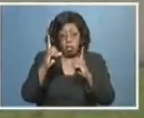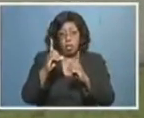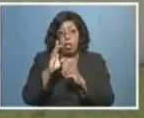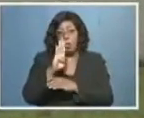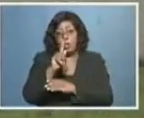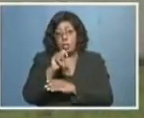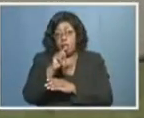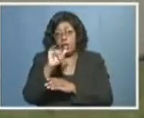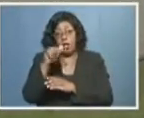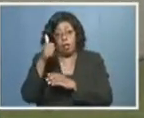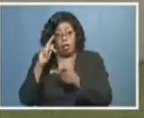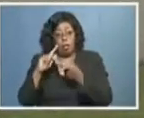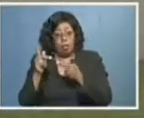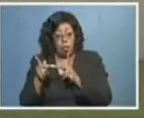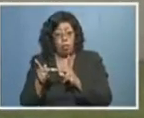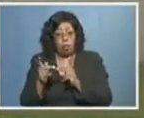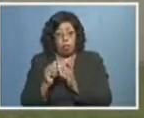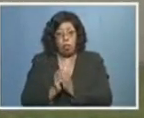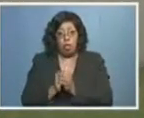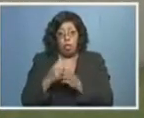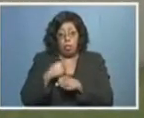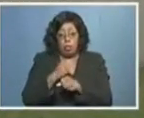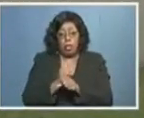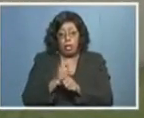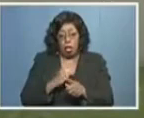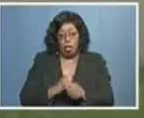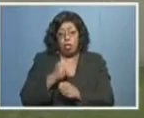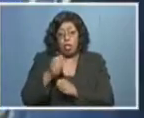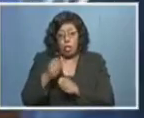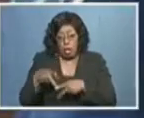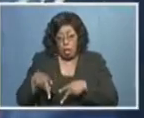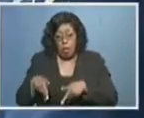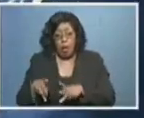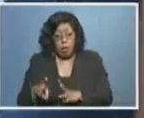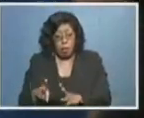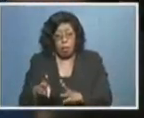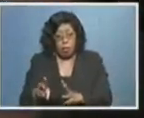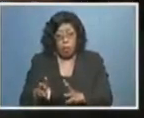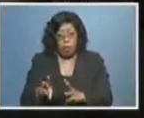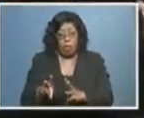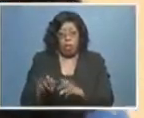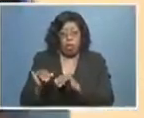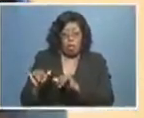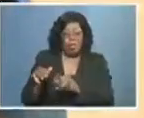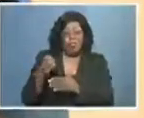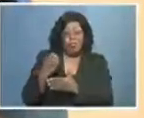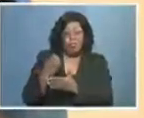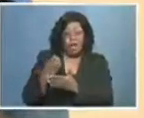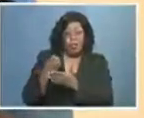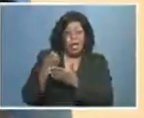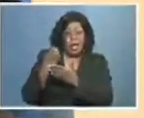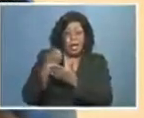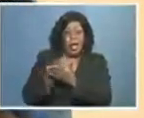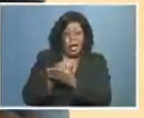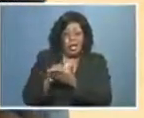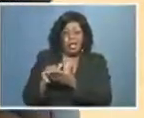partners, is geared towards making a trades pathway for students who were left academically behind during the COVID-19 pandemic,